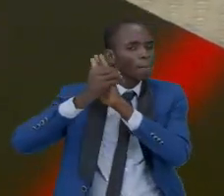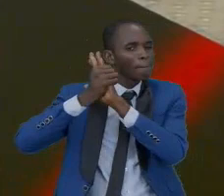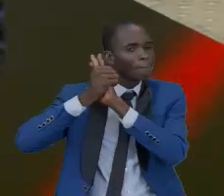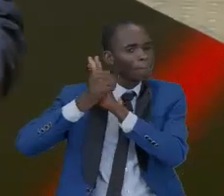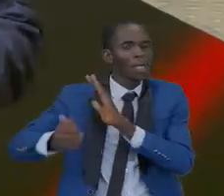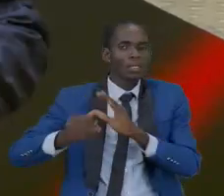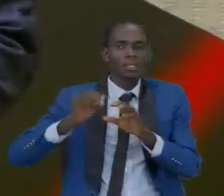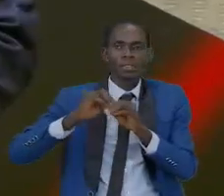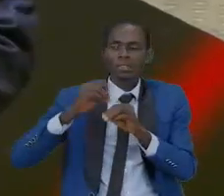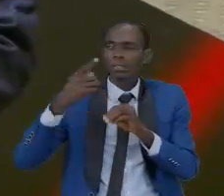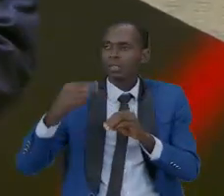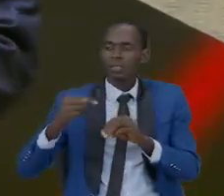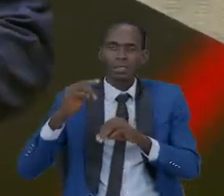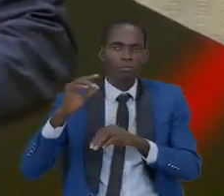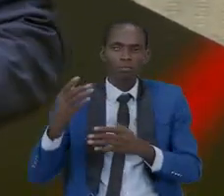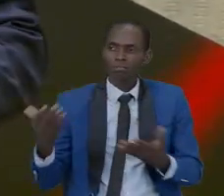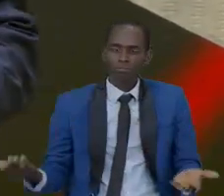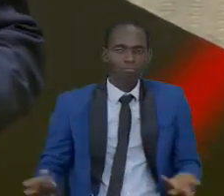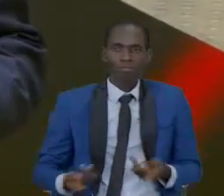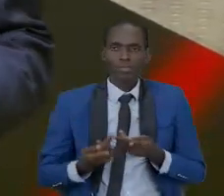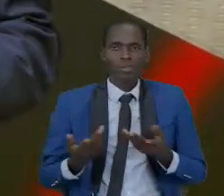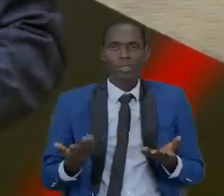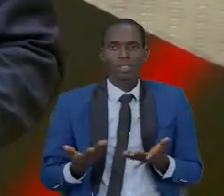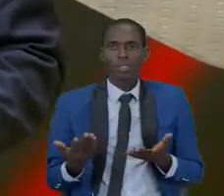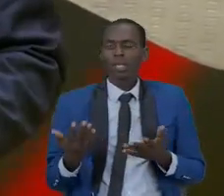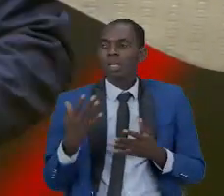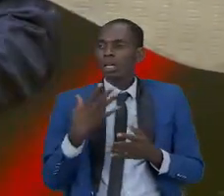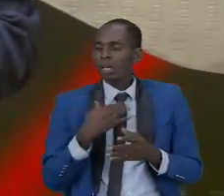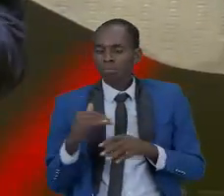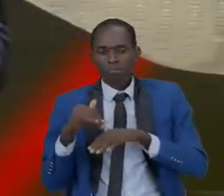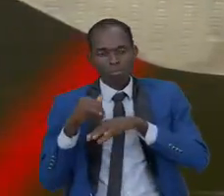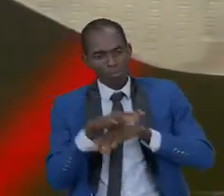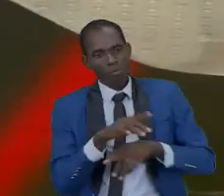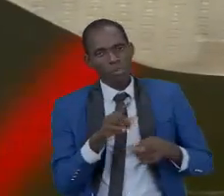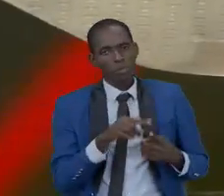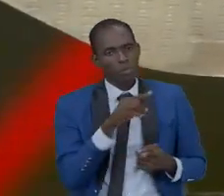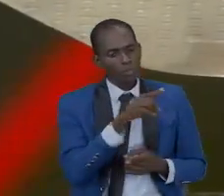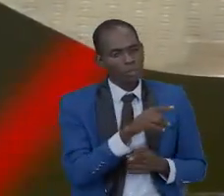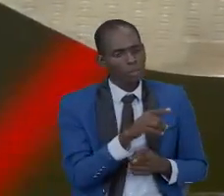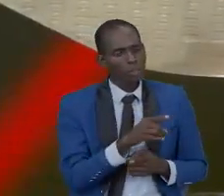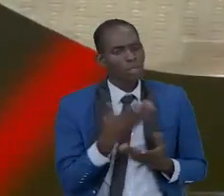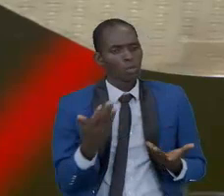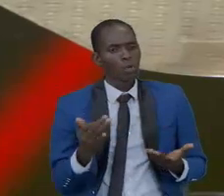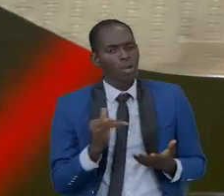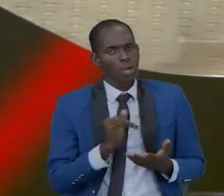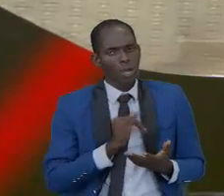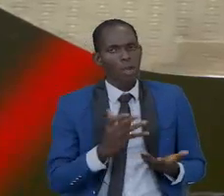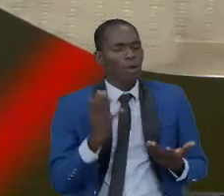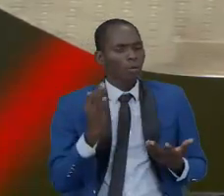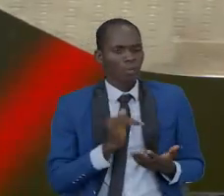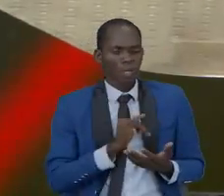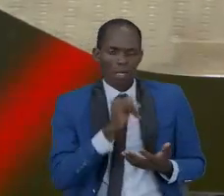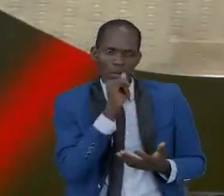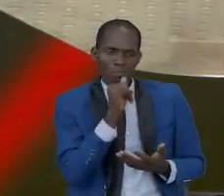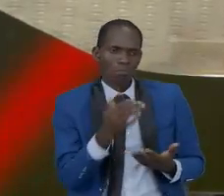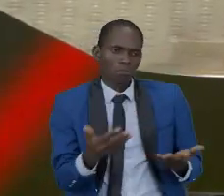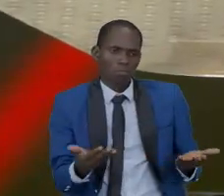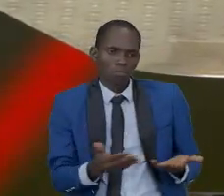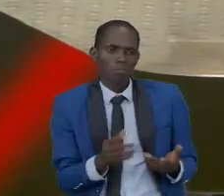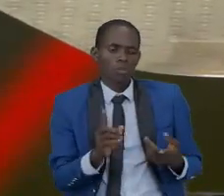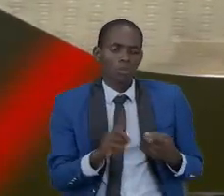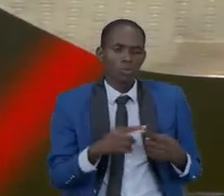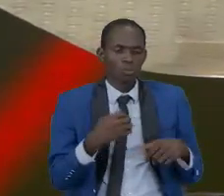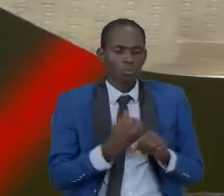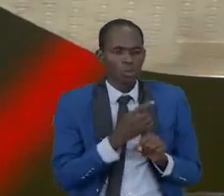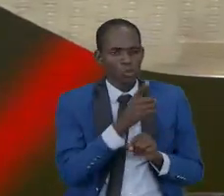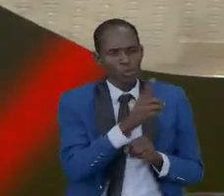she thanks him to you and he says I learned you have this challenge I'm here to make